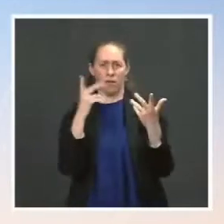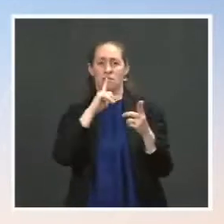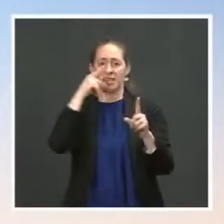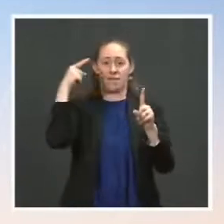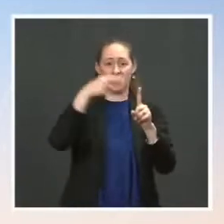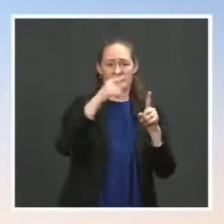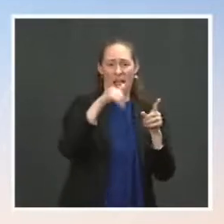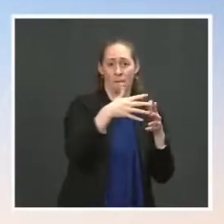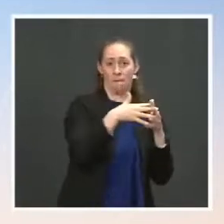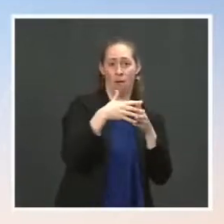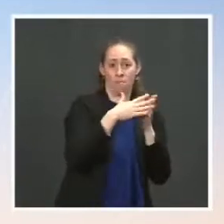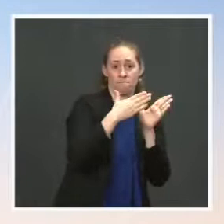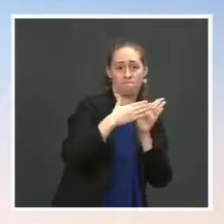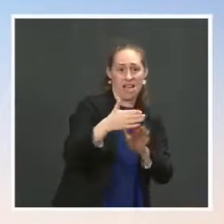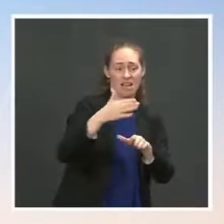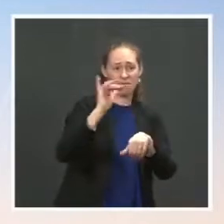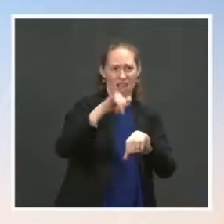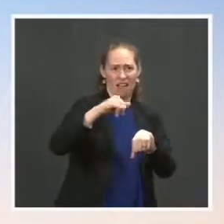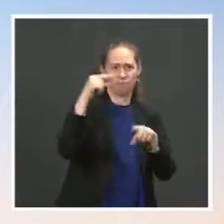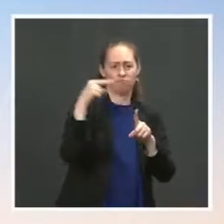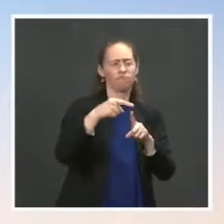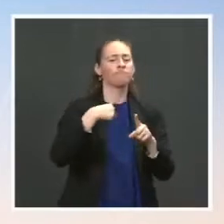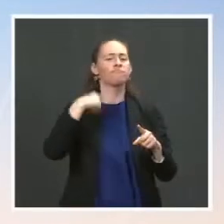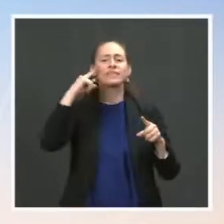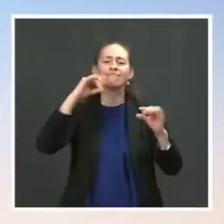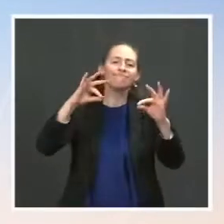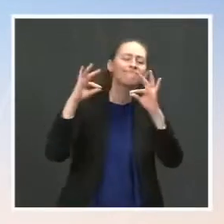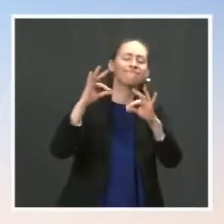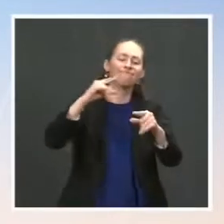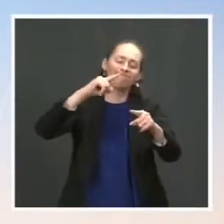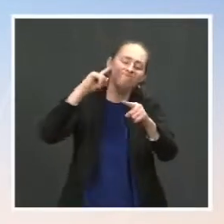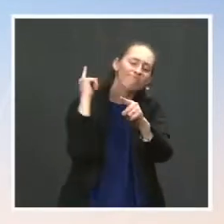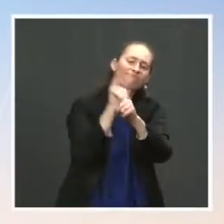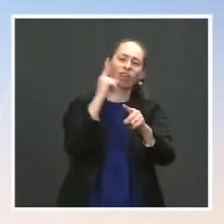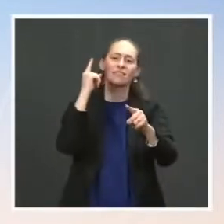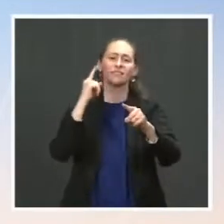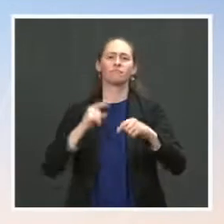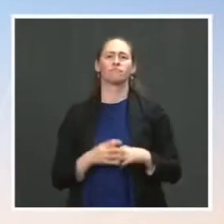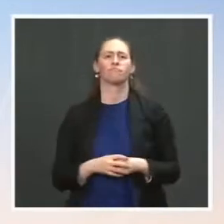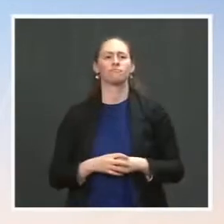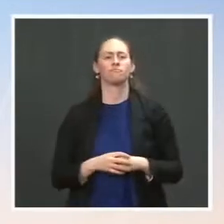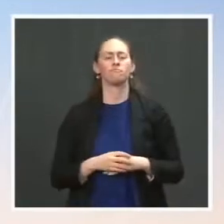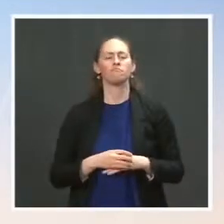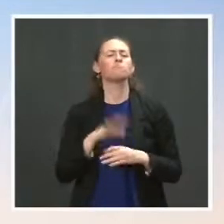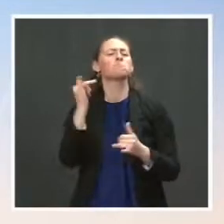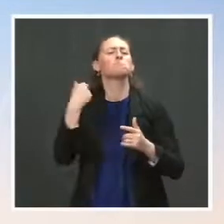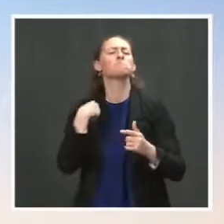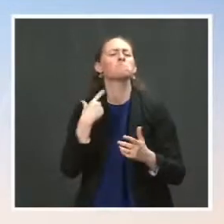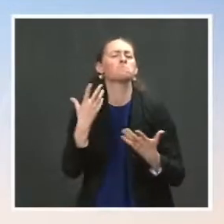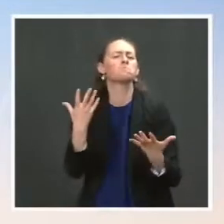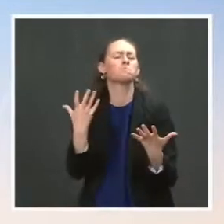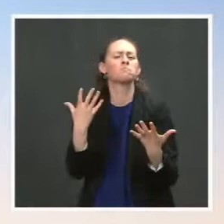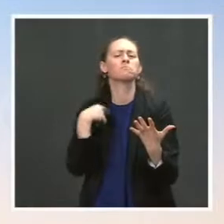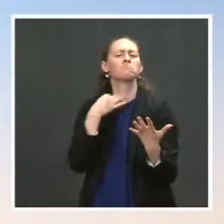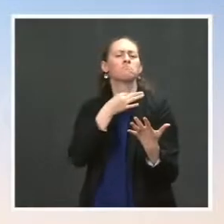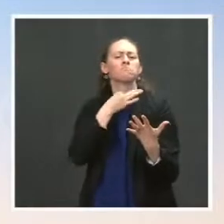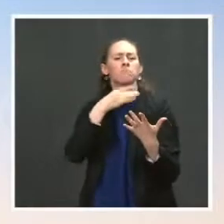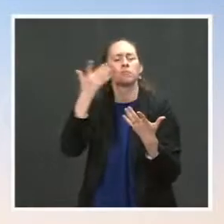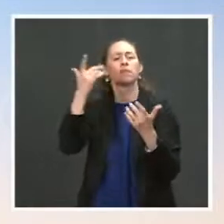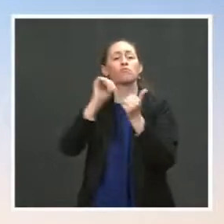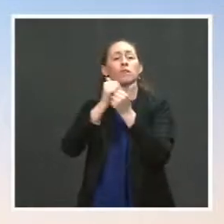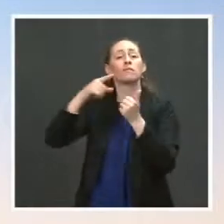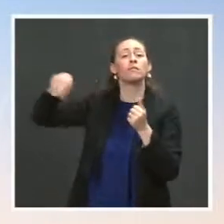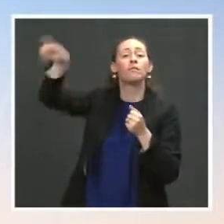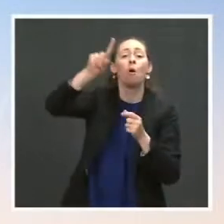Mike? Hi, Mr. Secretary. Having covered local, state and local government for almost 20 years before coming here, I've seen the divisions that